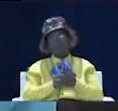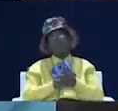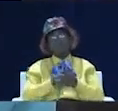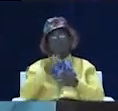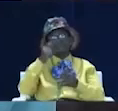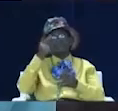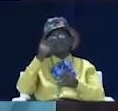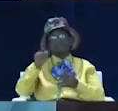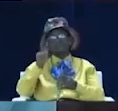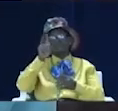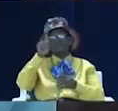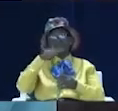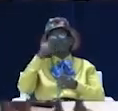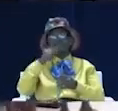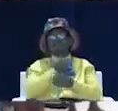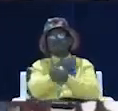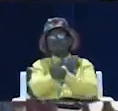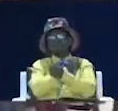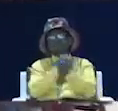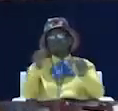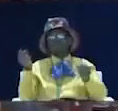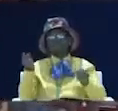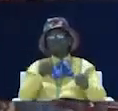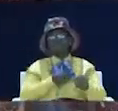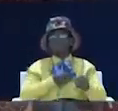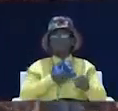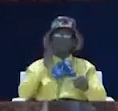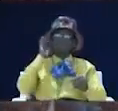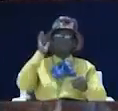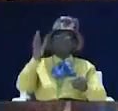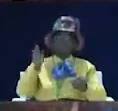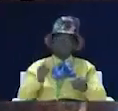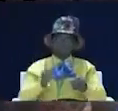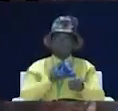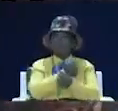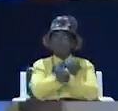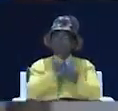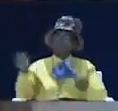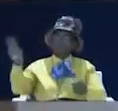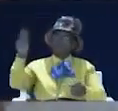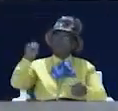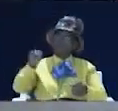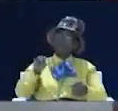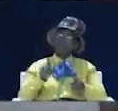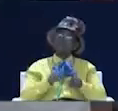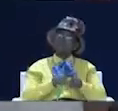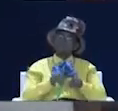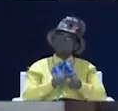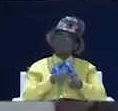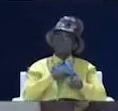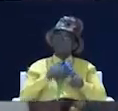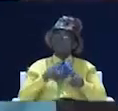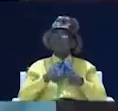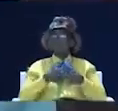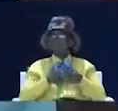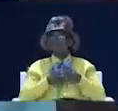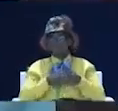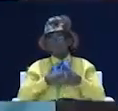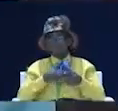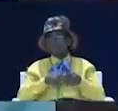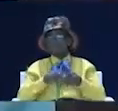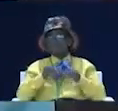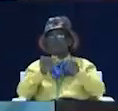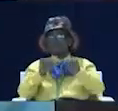dwelling in us, will begin to dwell in them too. Those of you on the way, keep coming, keep